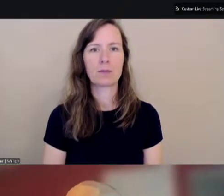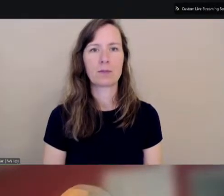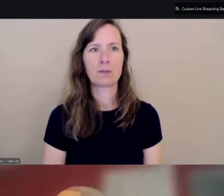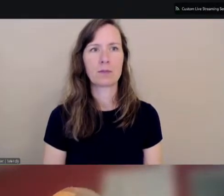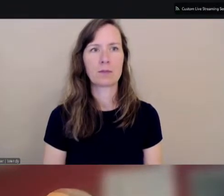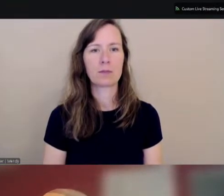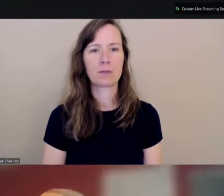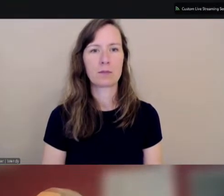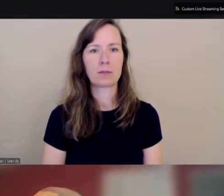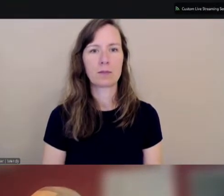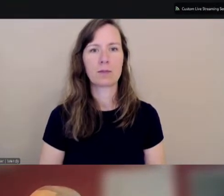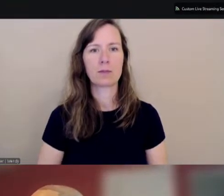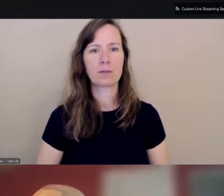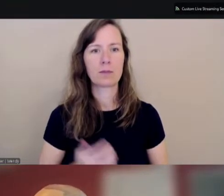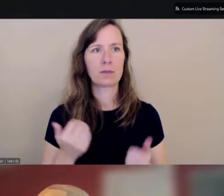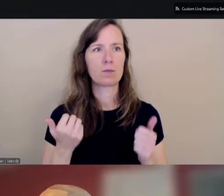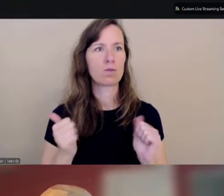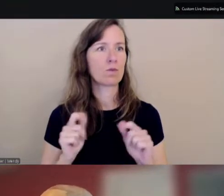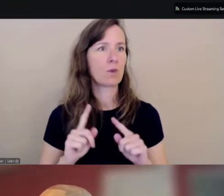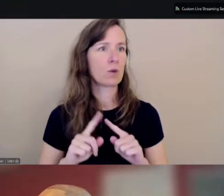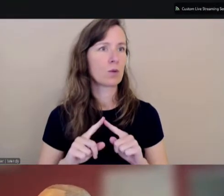I'm trying to expand my.